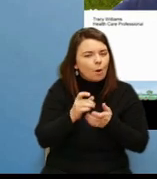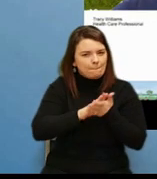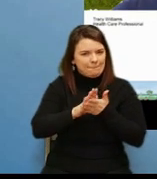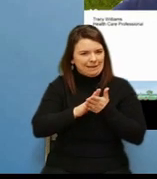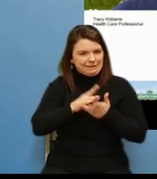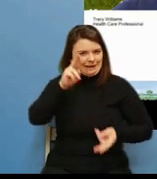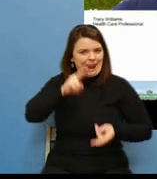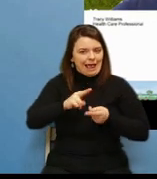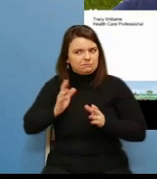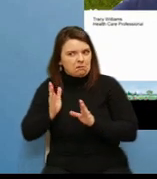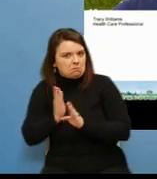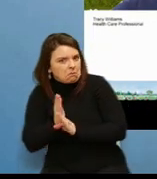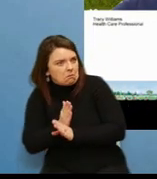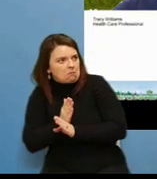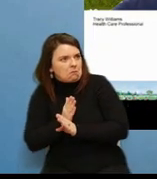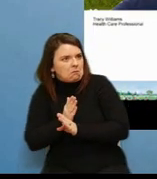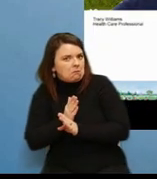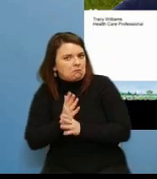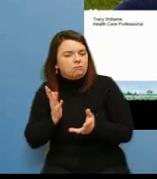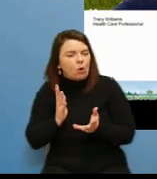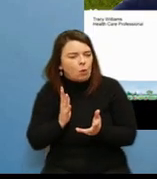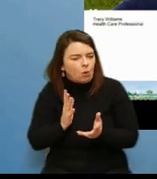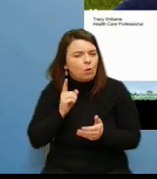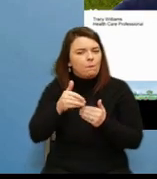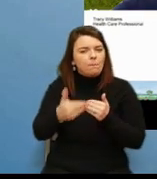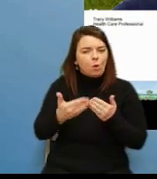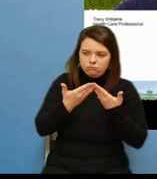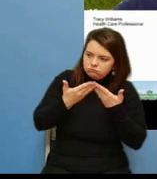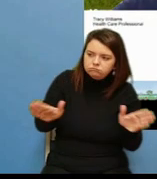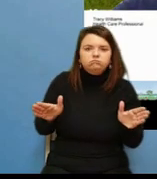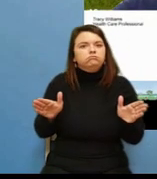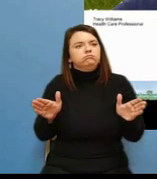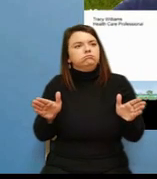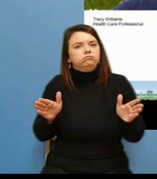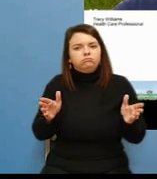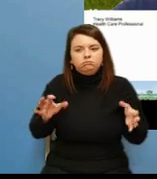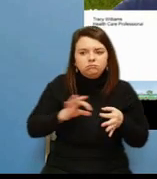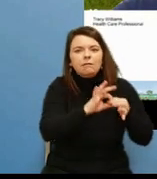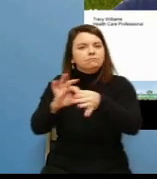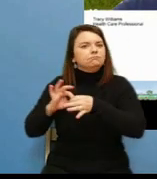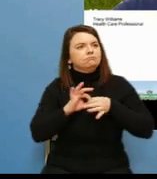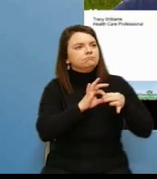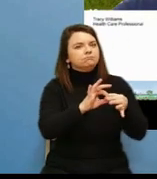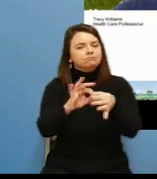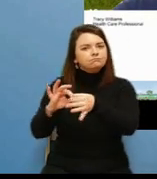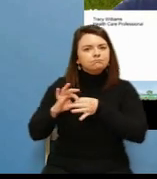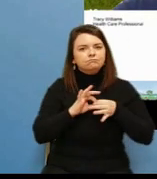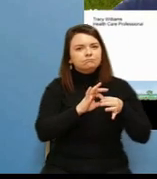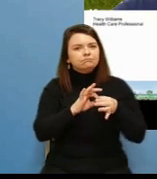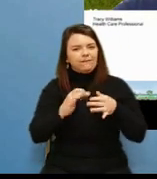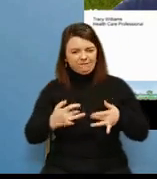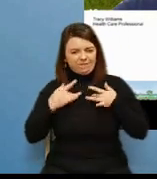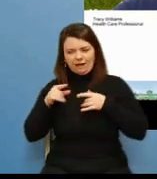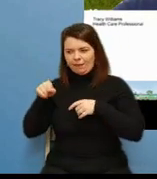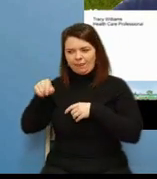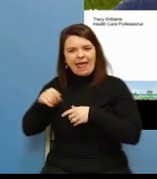to coming, the drug searches they'll be running, all of that sort of thing. So it doesn't feel like quite such a cloak and dagger thing as it did before.